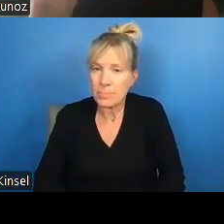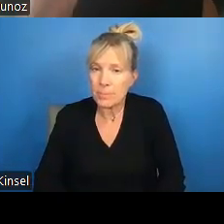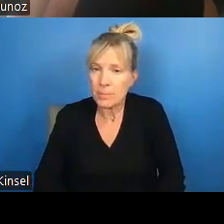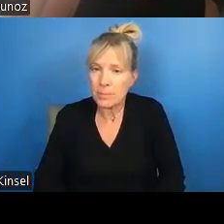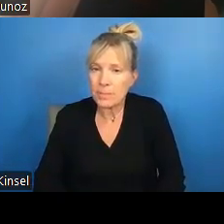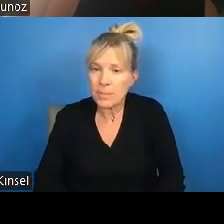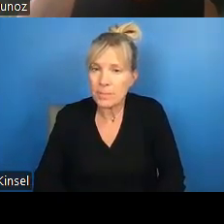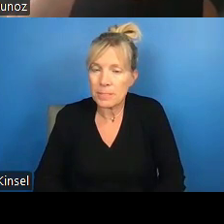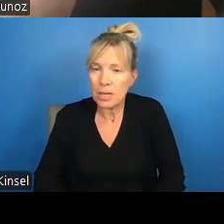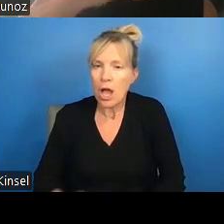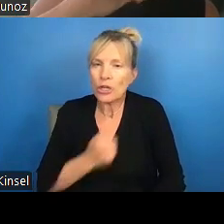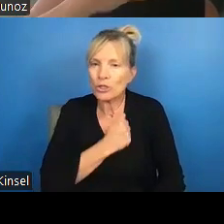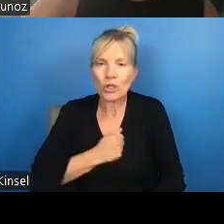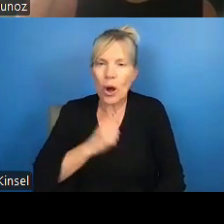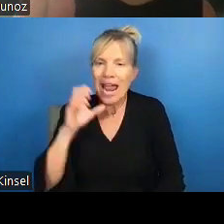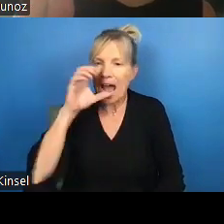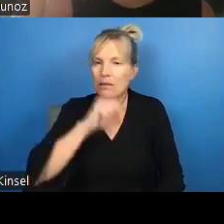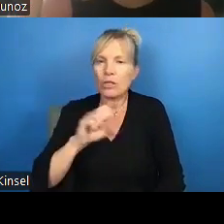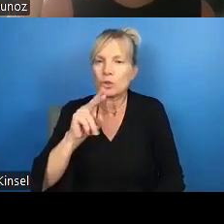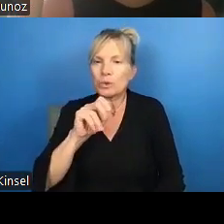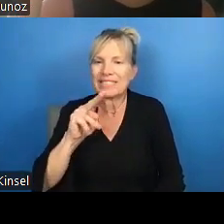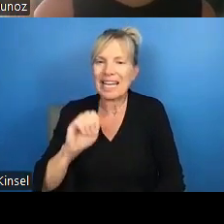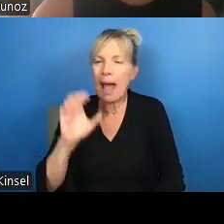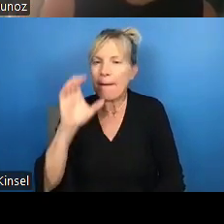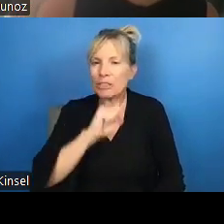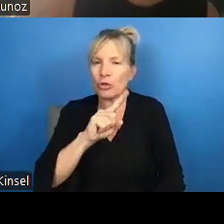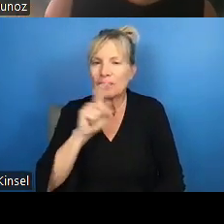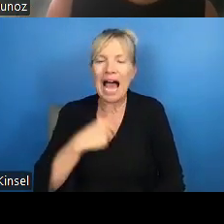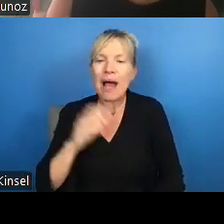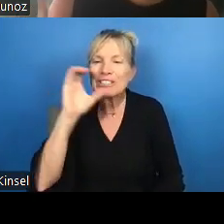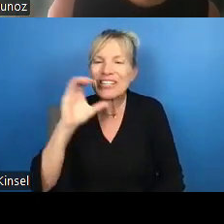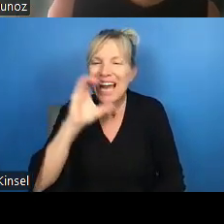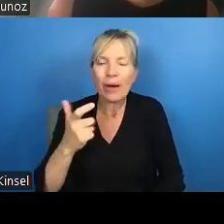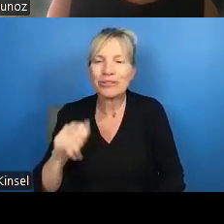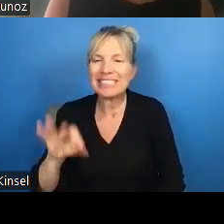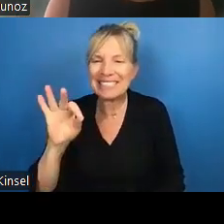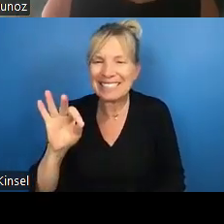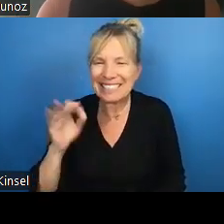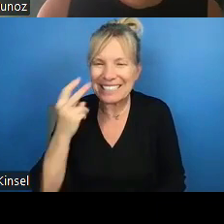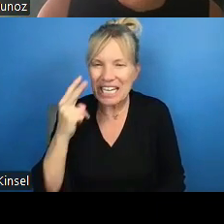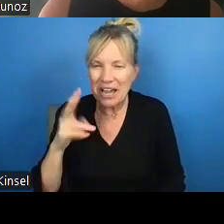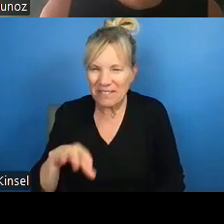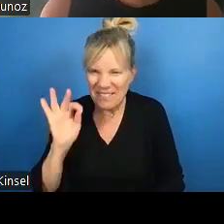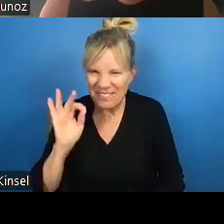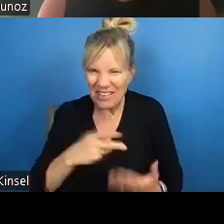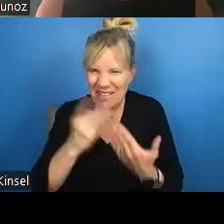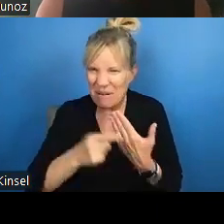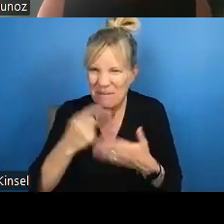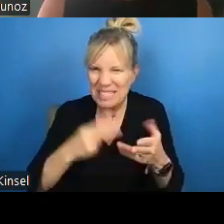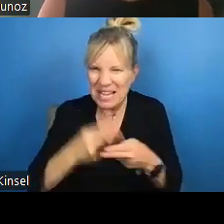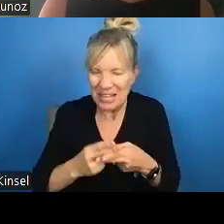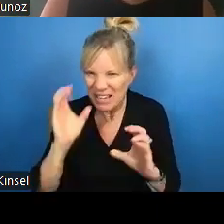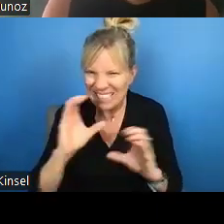Sorry, Lynn, I missed your question, or Suzanne, I missed your question. I was trying to see if I could find what our program is called.